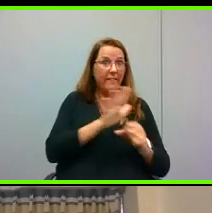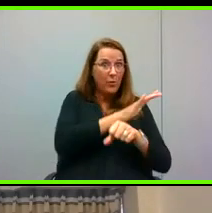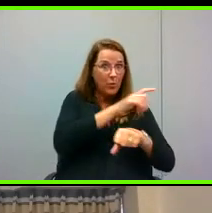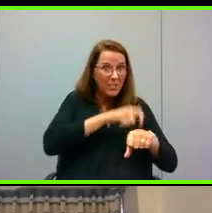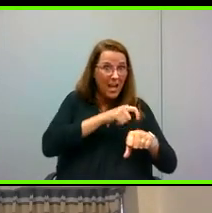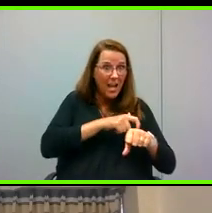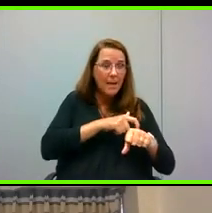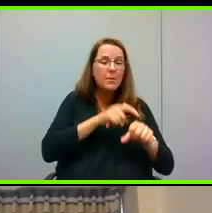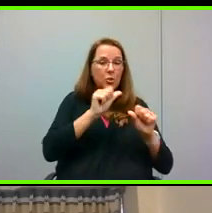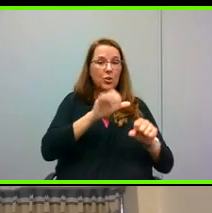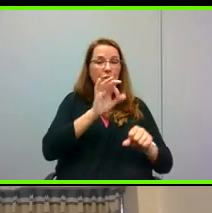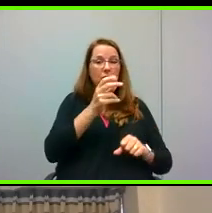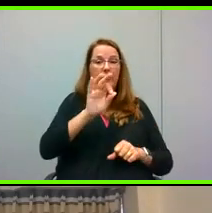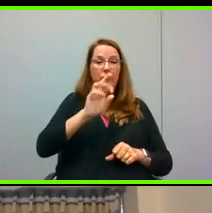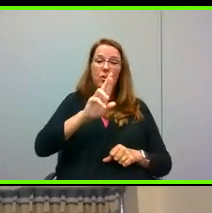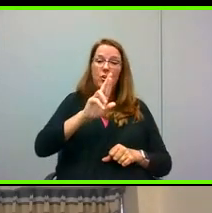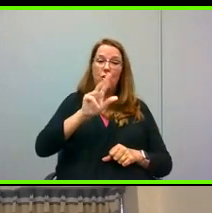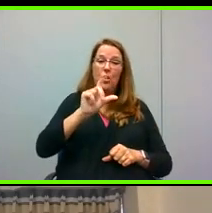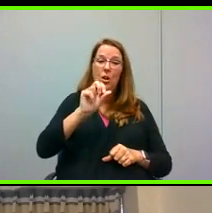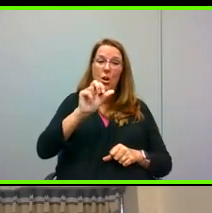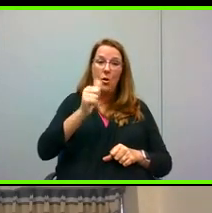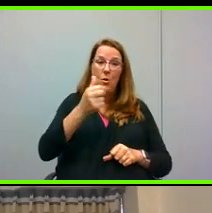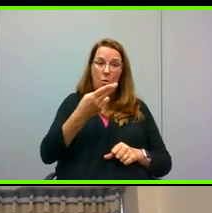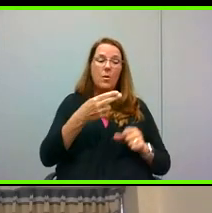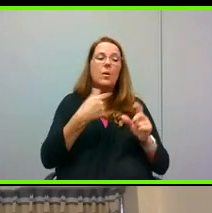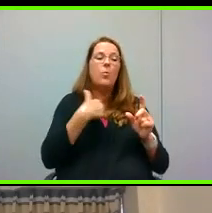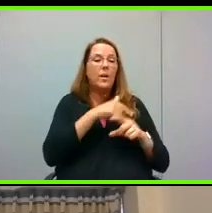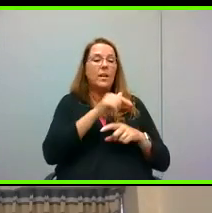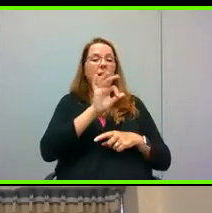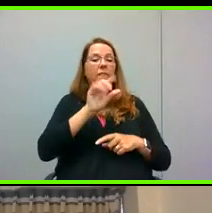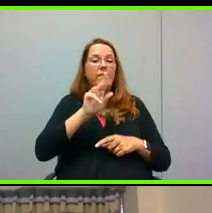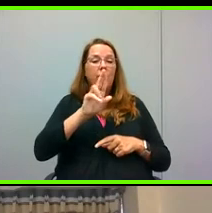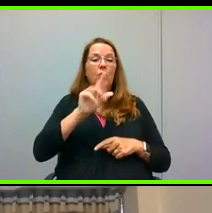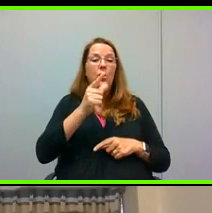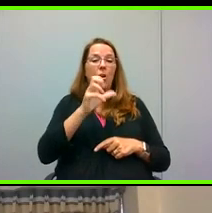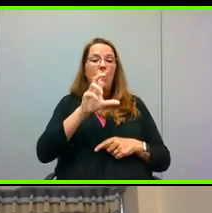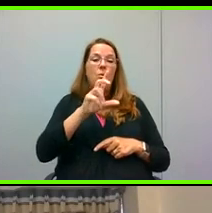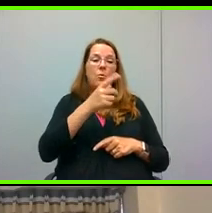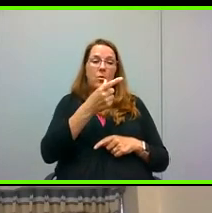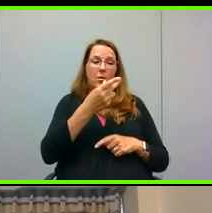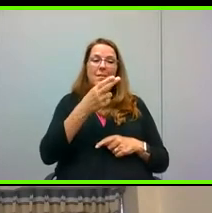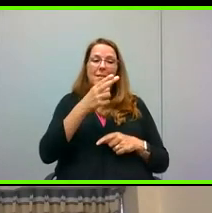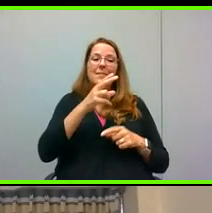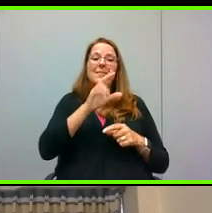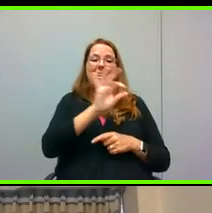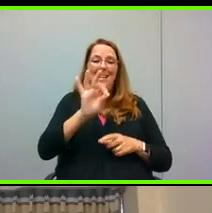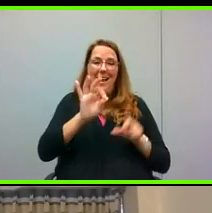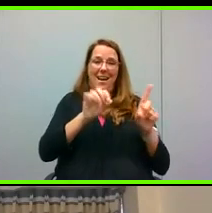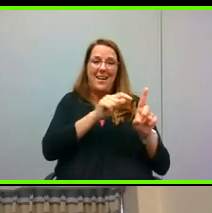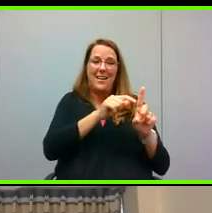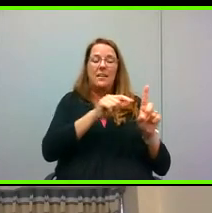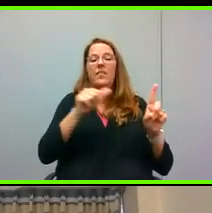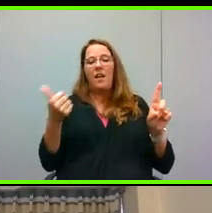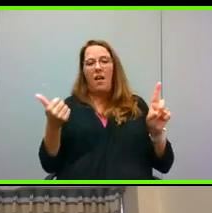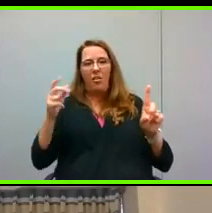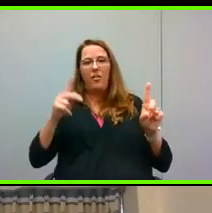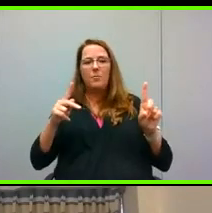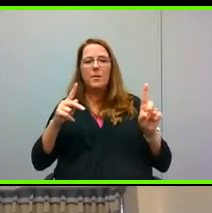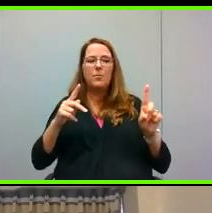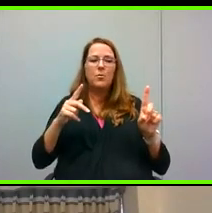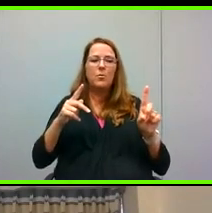that could be furloughed, we actually furloughed 99 of them. and then the others in some way used their leave so they